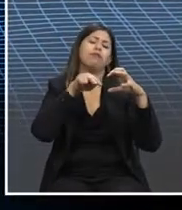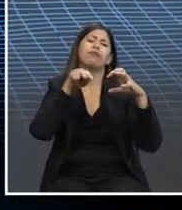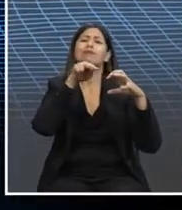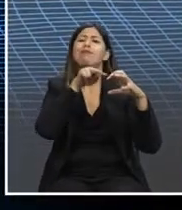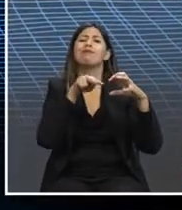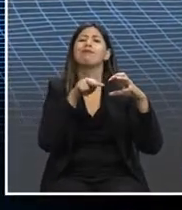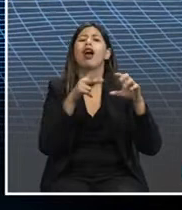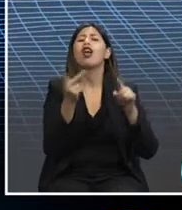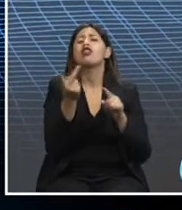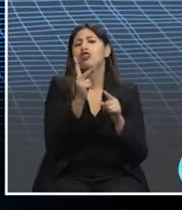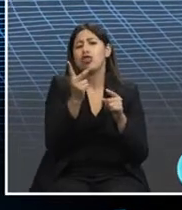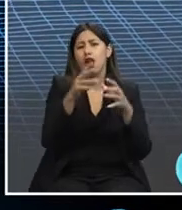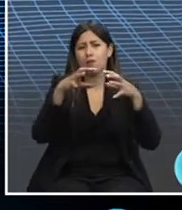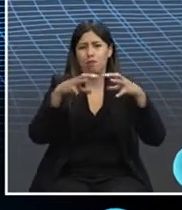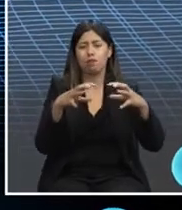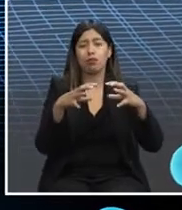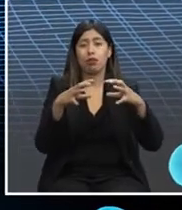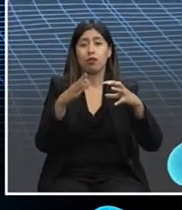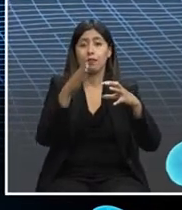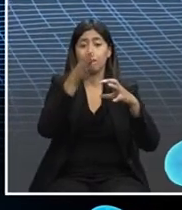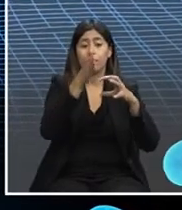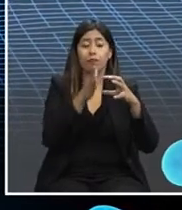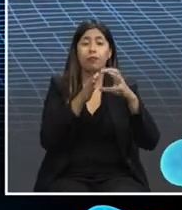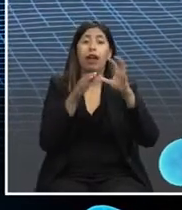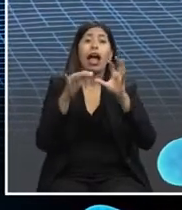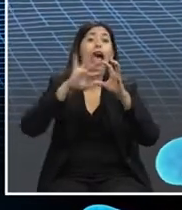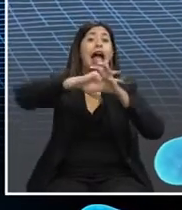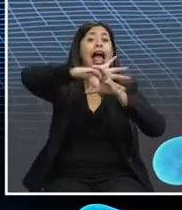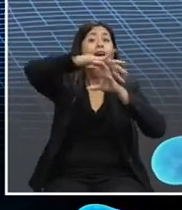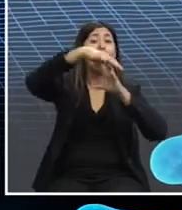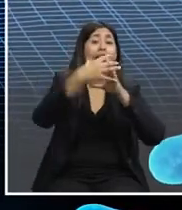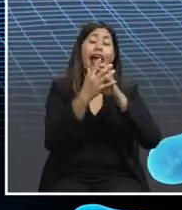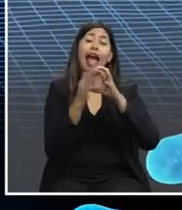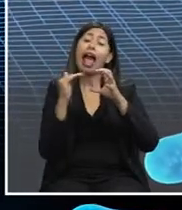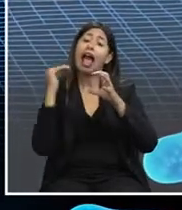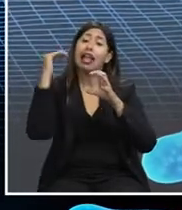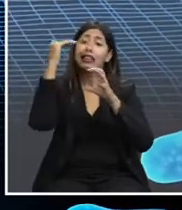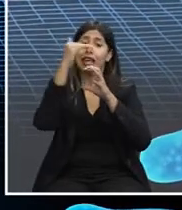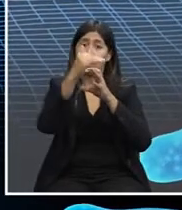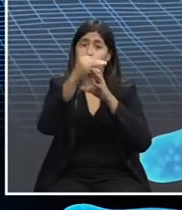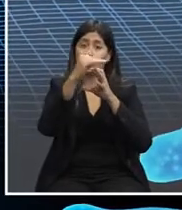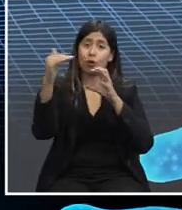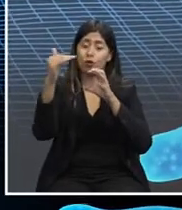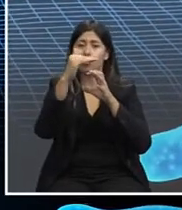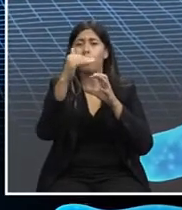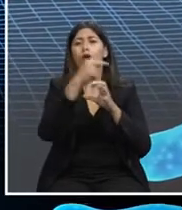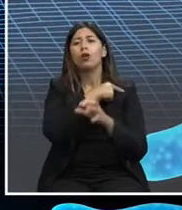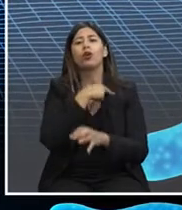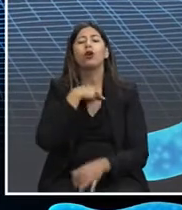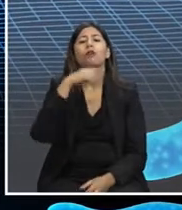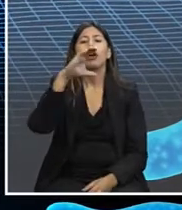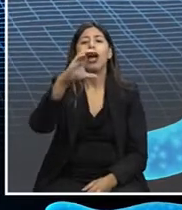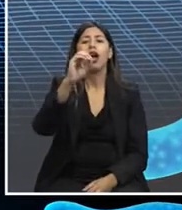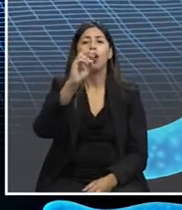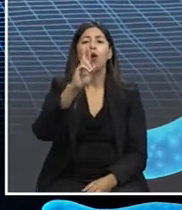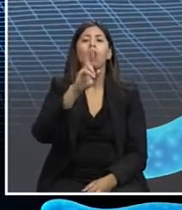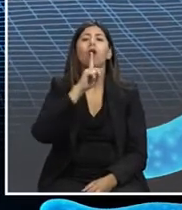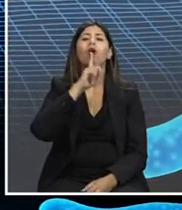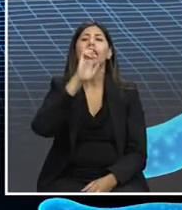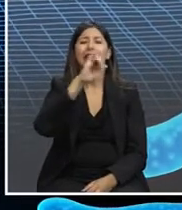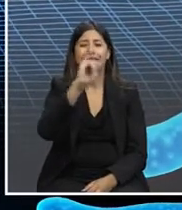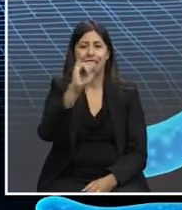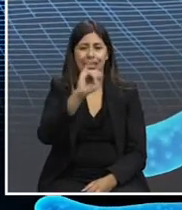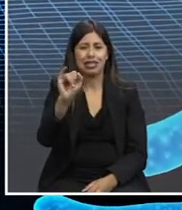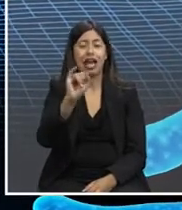An outer part located on the surface called the cortex, here that you see in yellow. This cortex gives